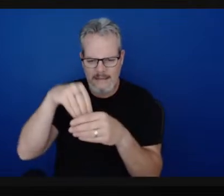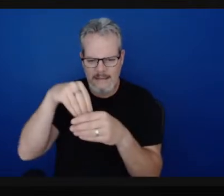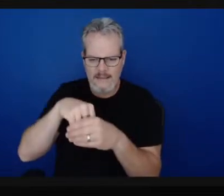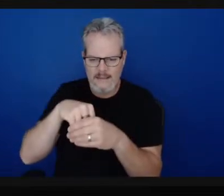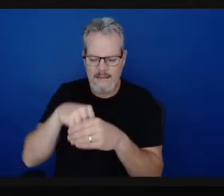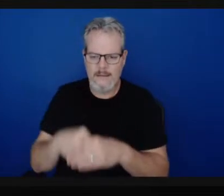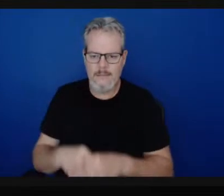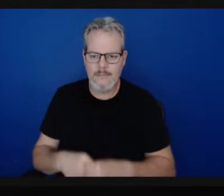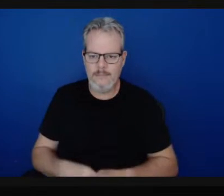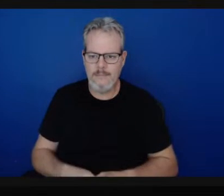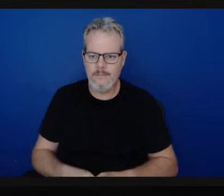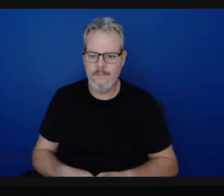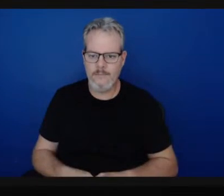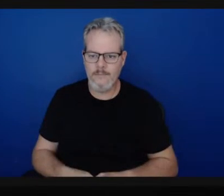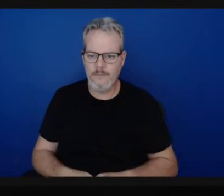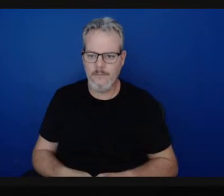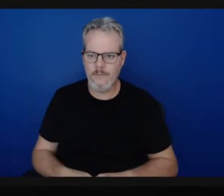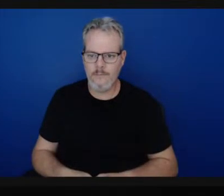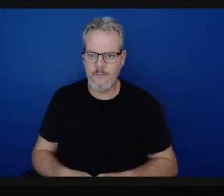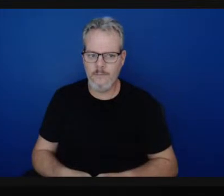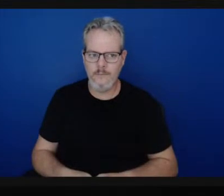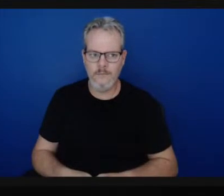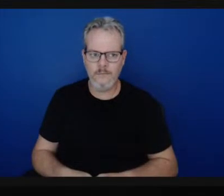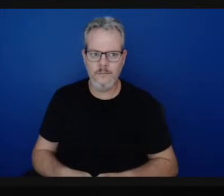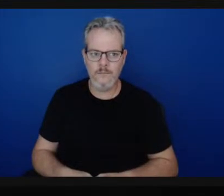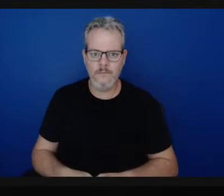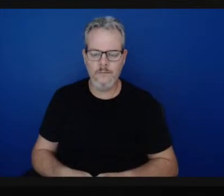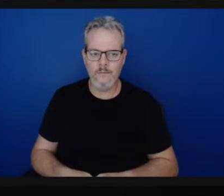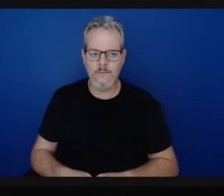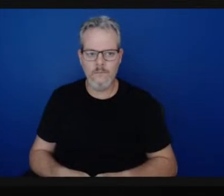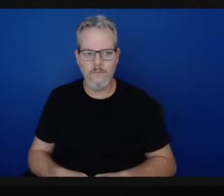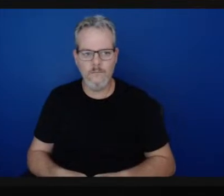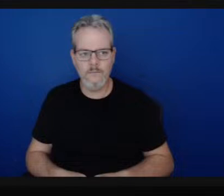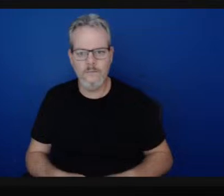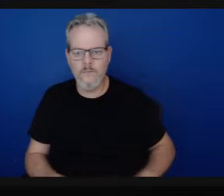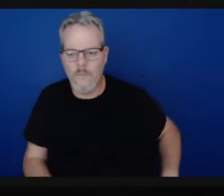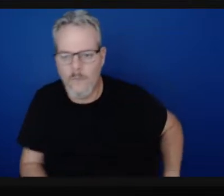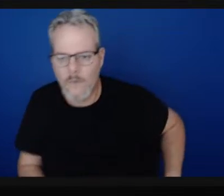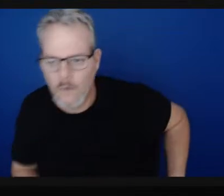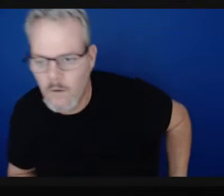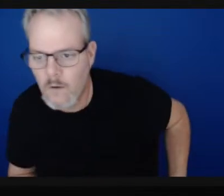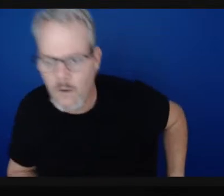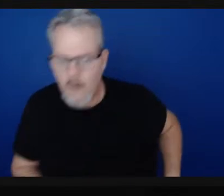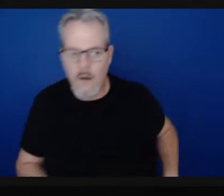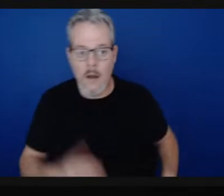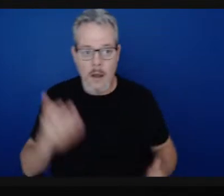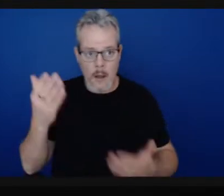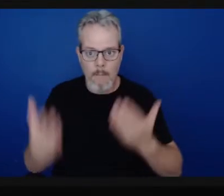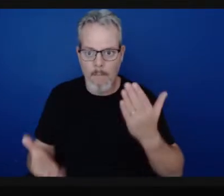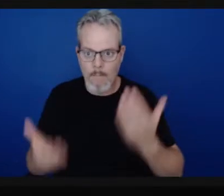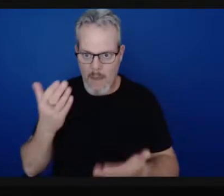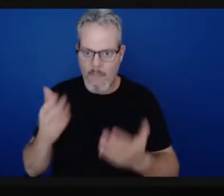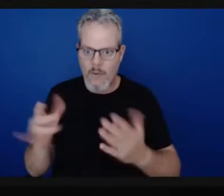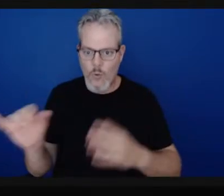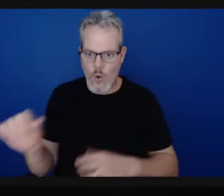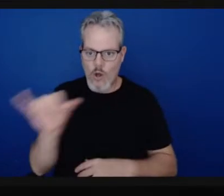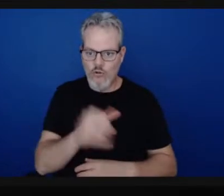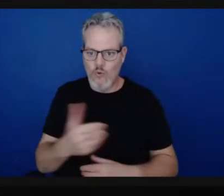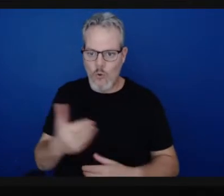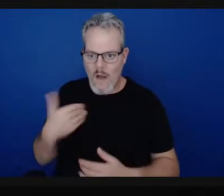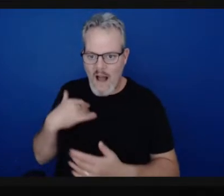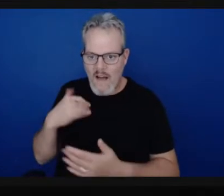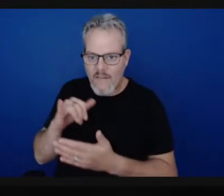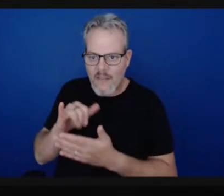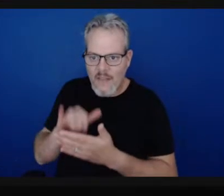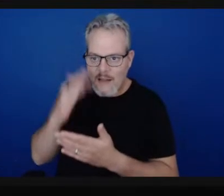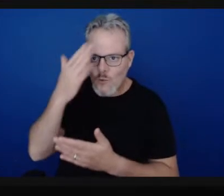Where am I here? Yep. So that may be why we also have this diffuse area, and why earthquakes